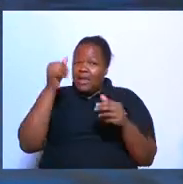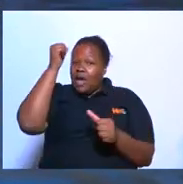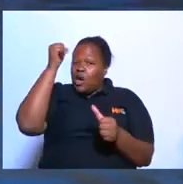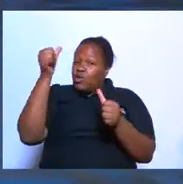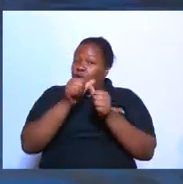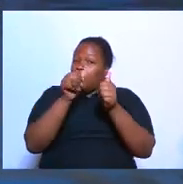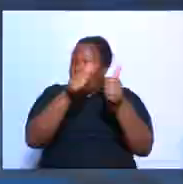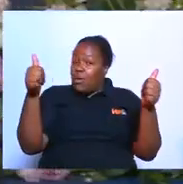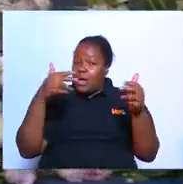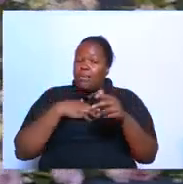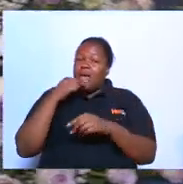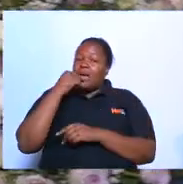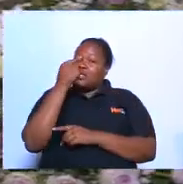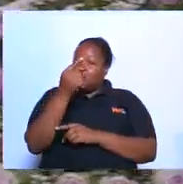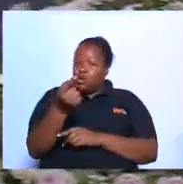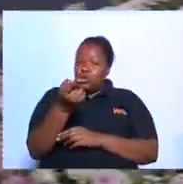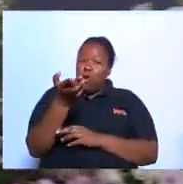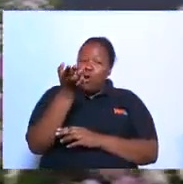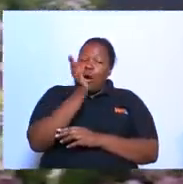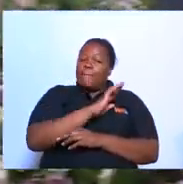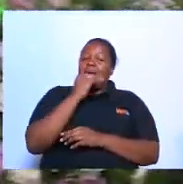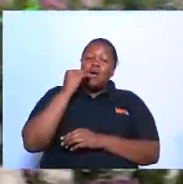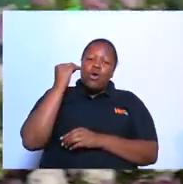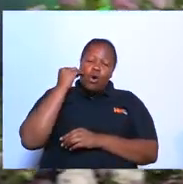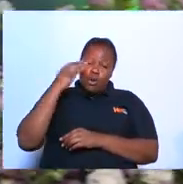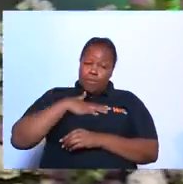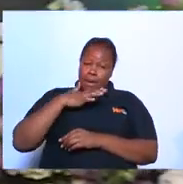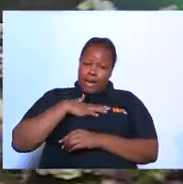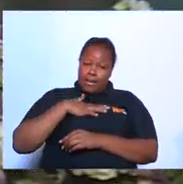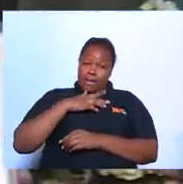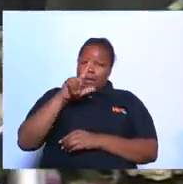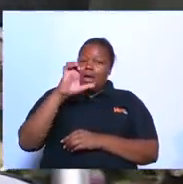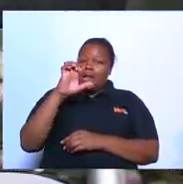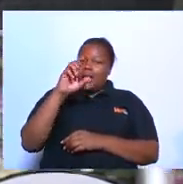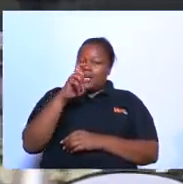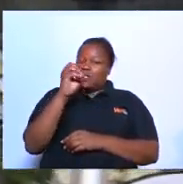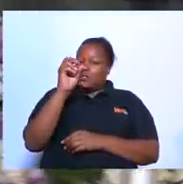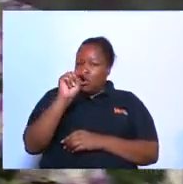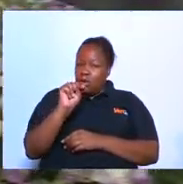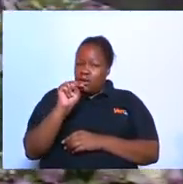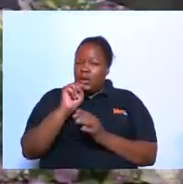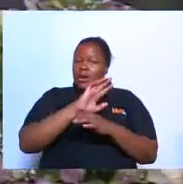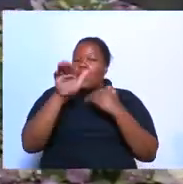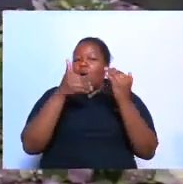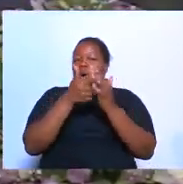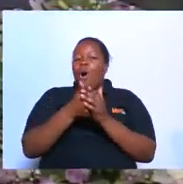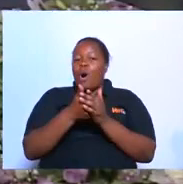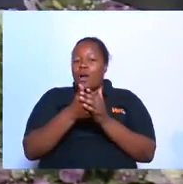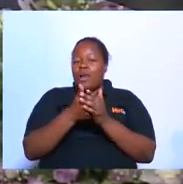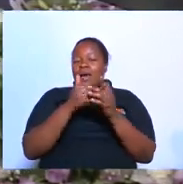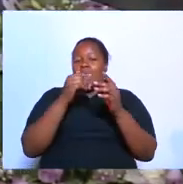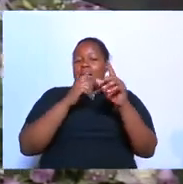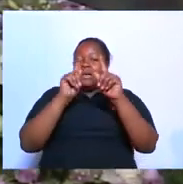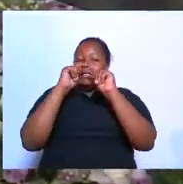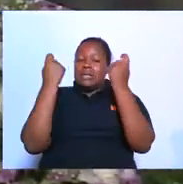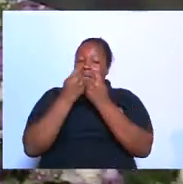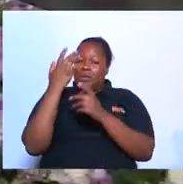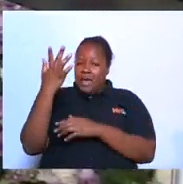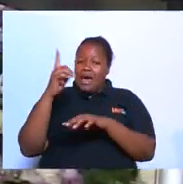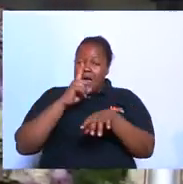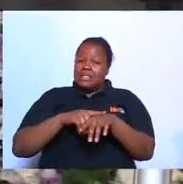remember I told you back home Lake Zone almost all of the tribes there when when a woman is greeting a man